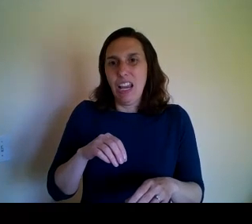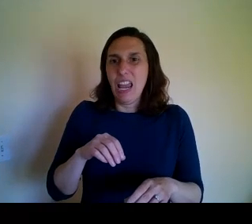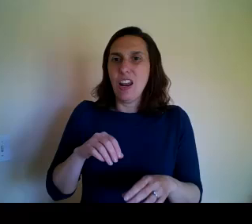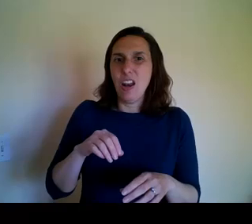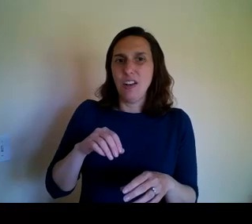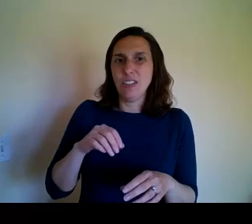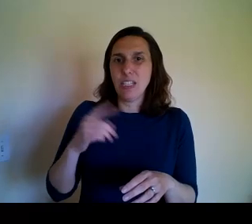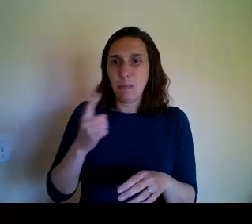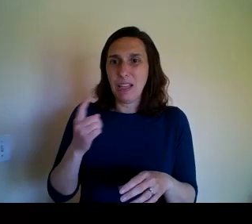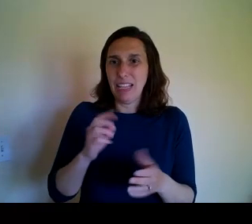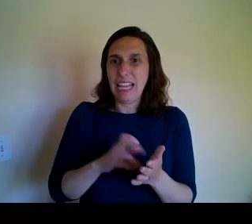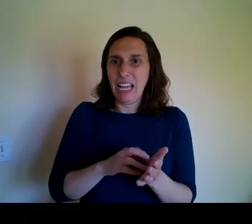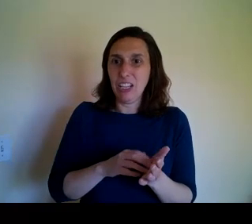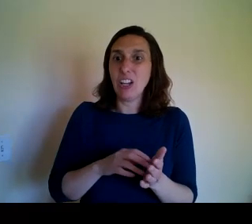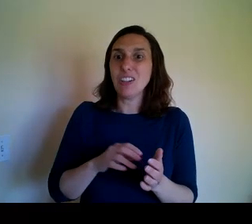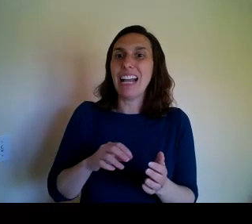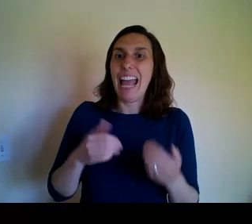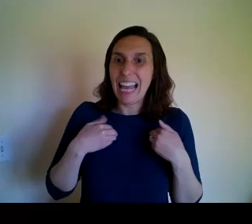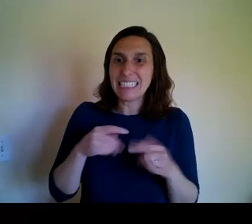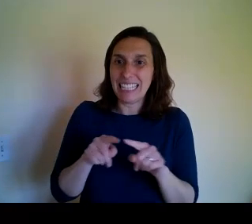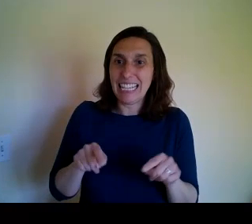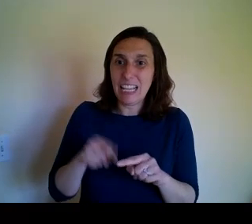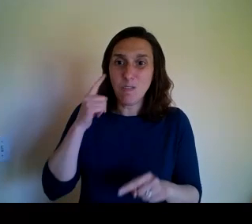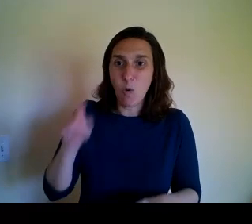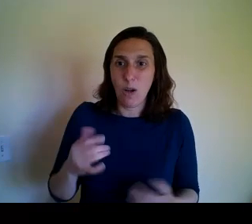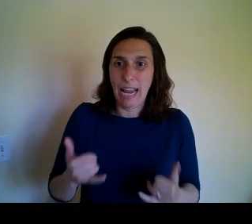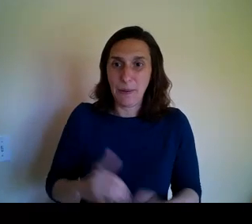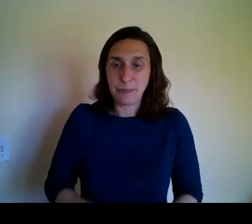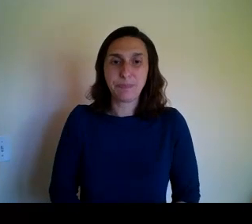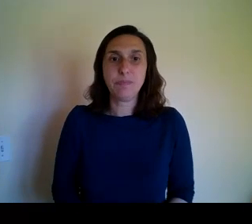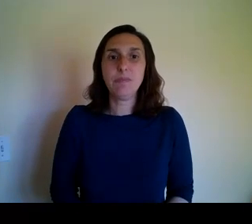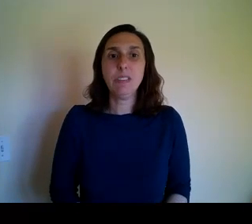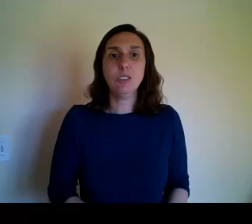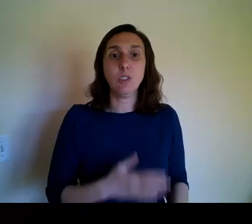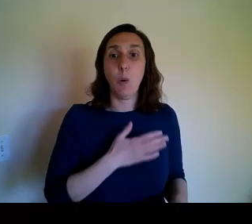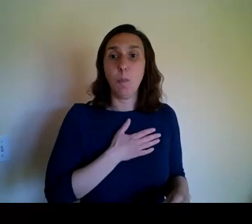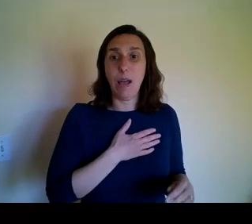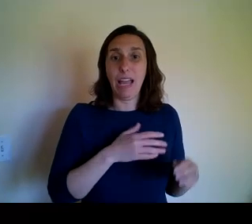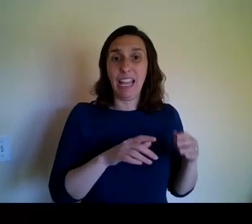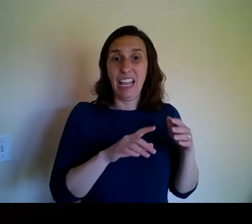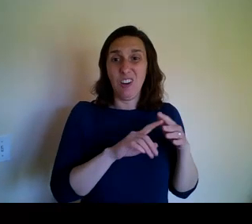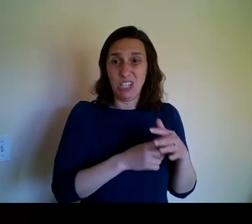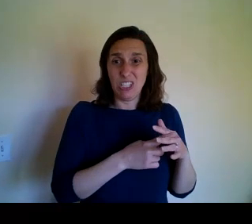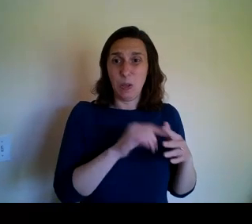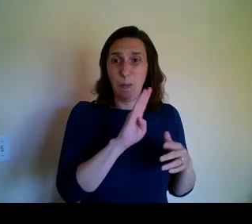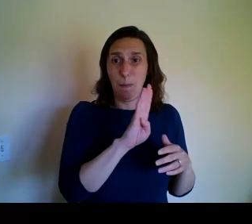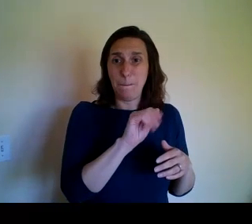calculator does have a key for. Notice my original base becomes in the basement of the